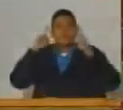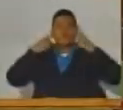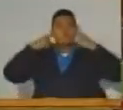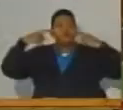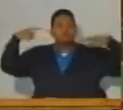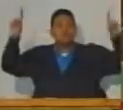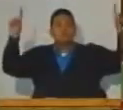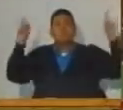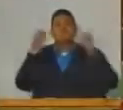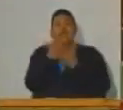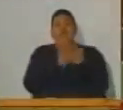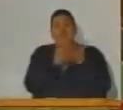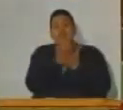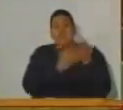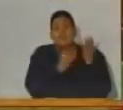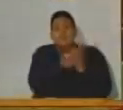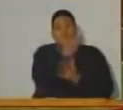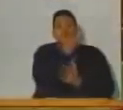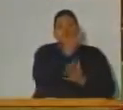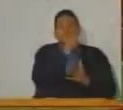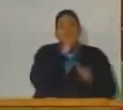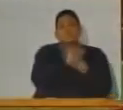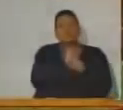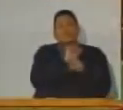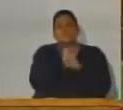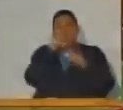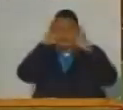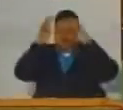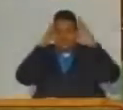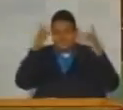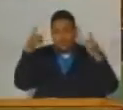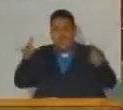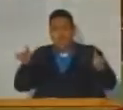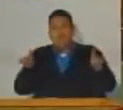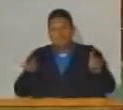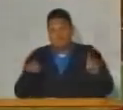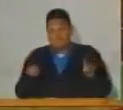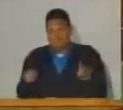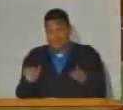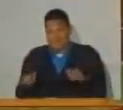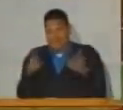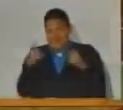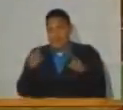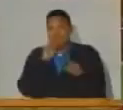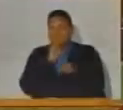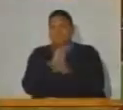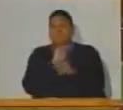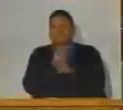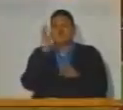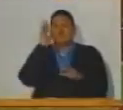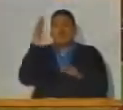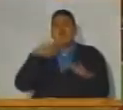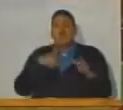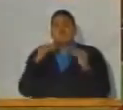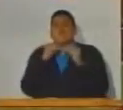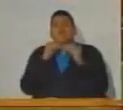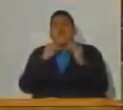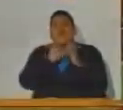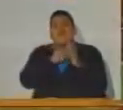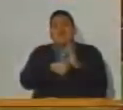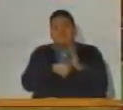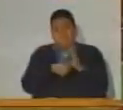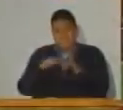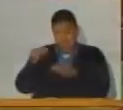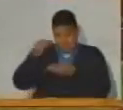prosperity, economic growth, and job creation. To this end, the Ministry will place greater emphasis